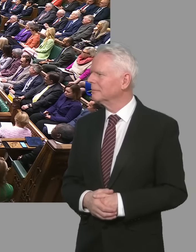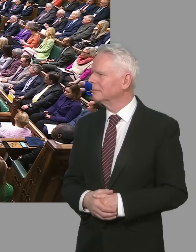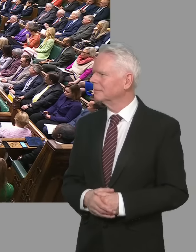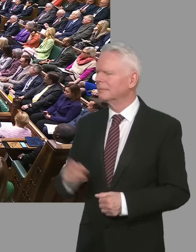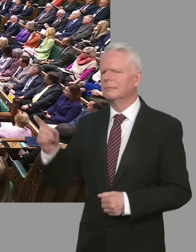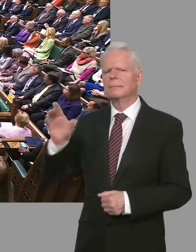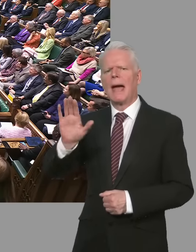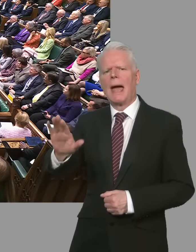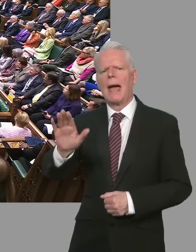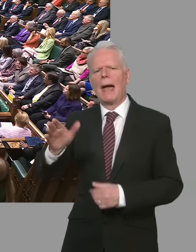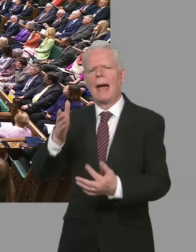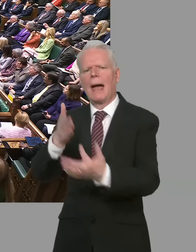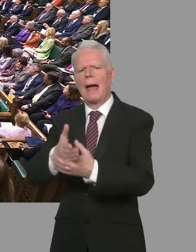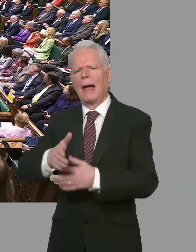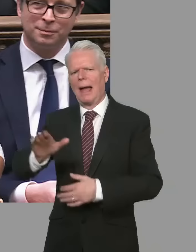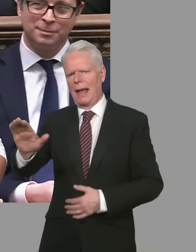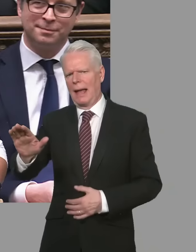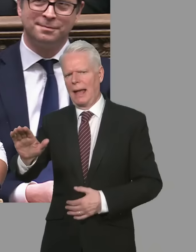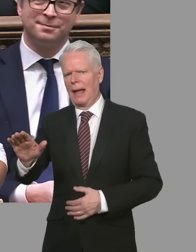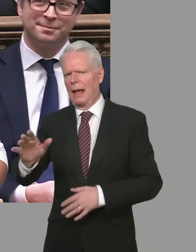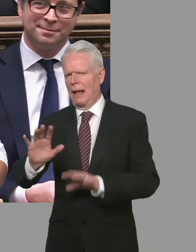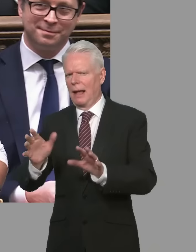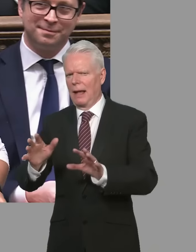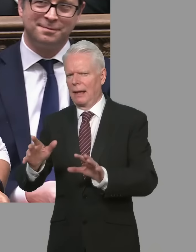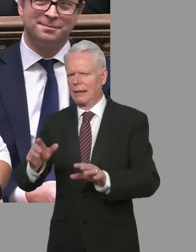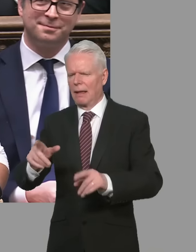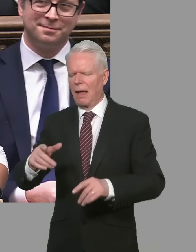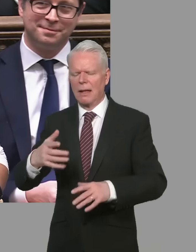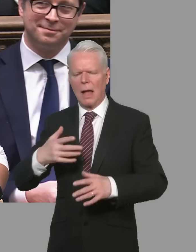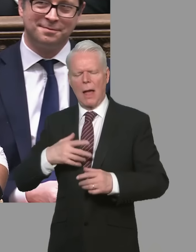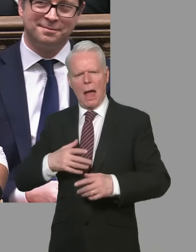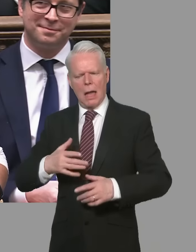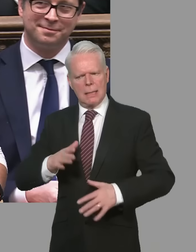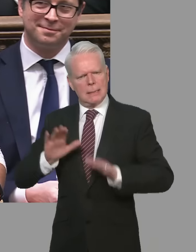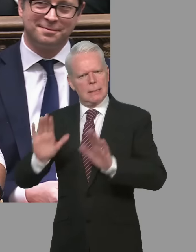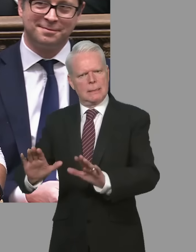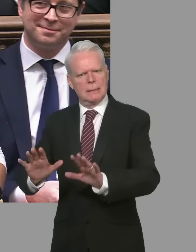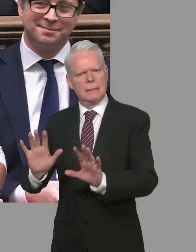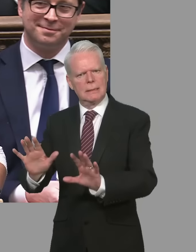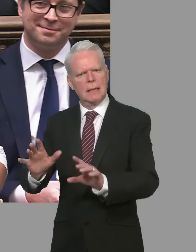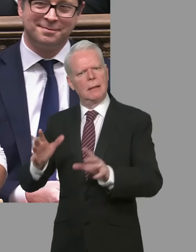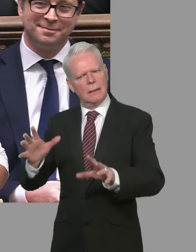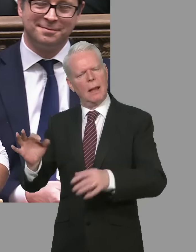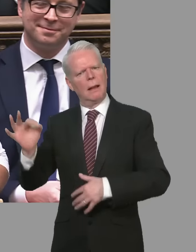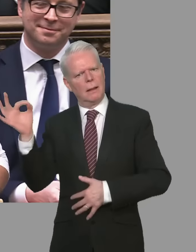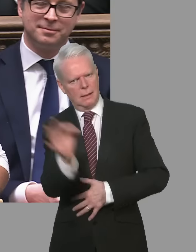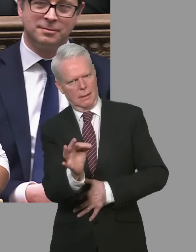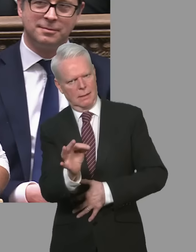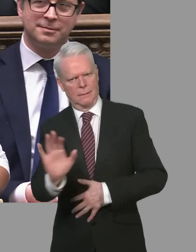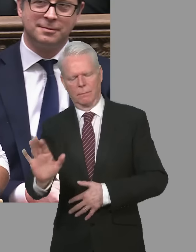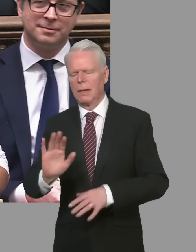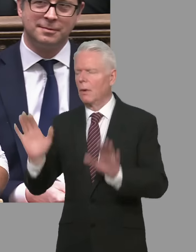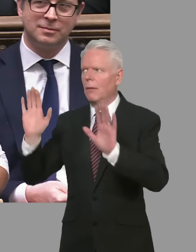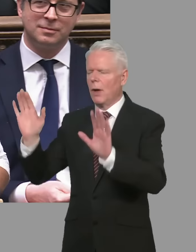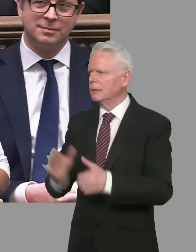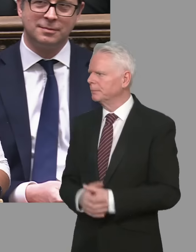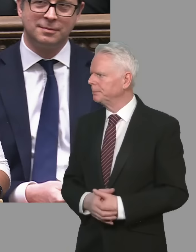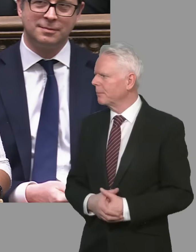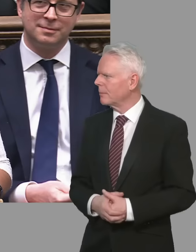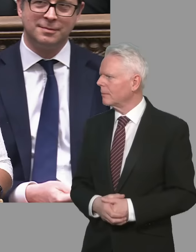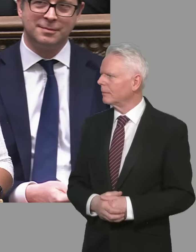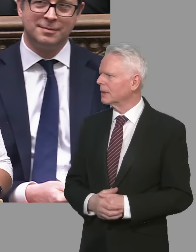loves to hide behind legal process. I wonder what a Director of Public Prosecutions would make of the